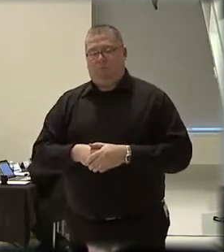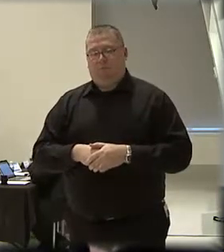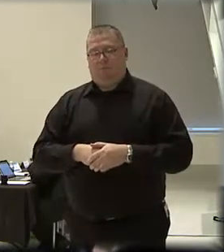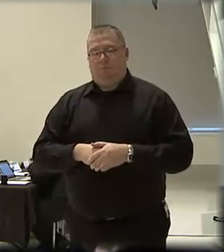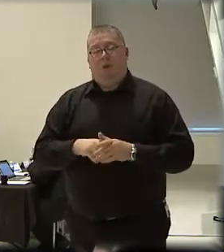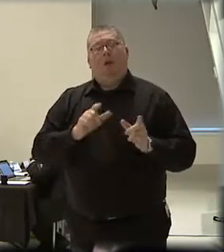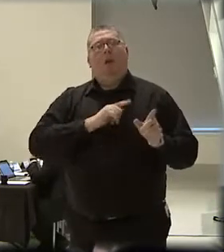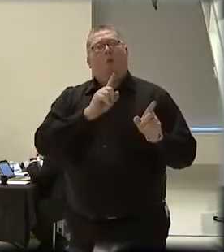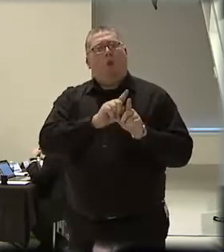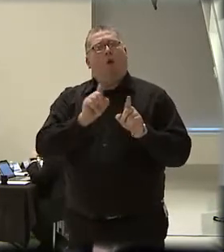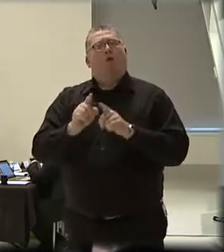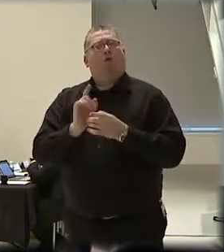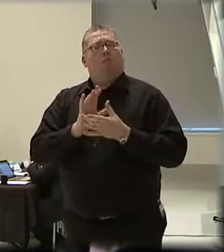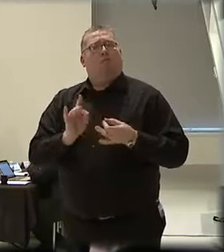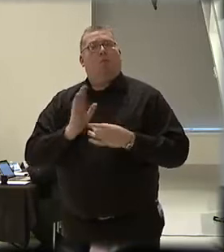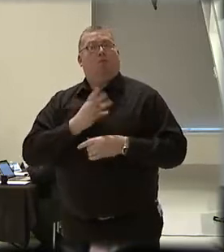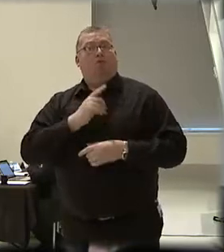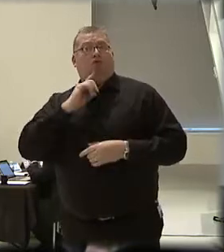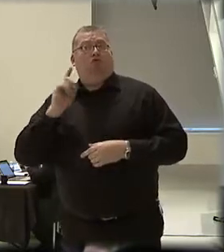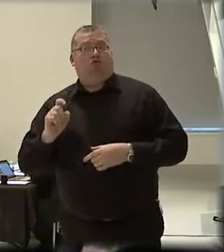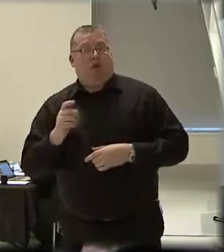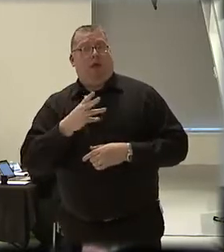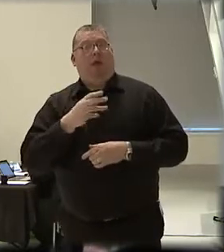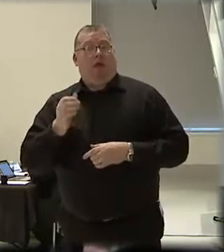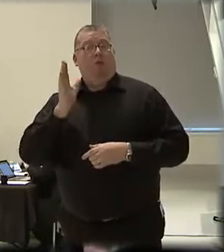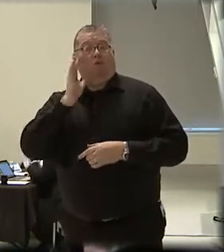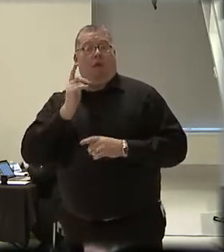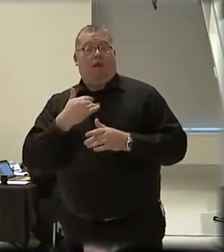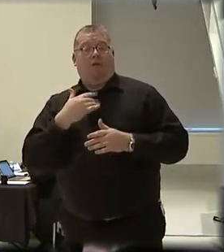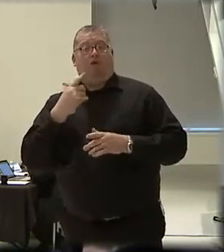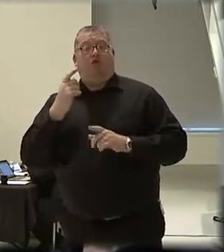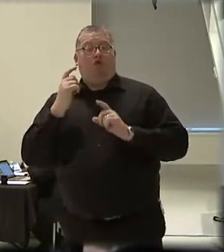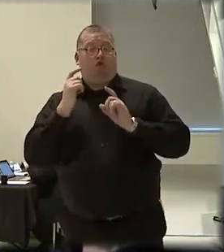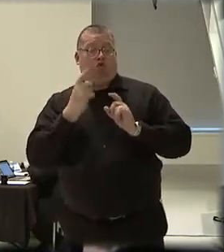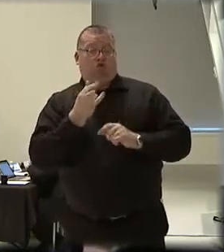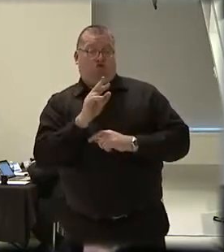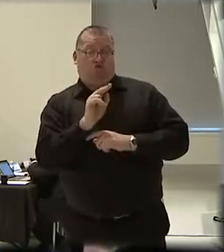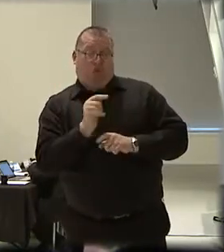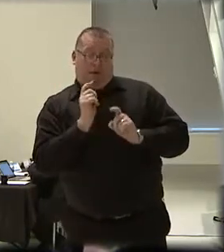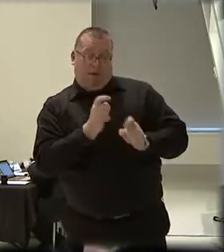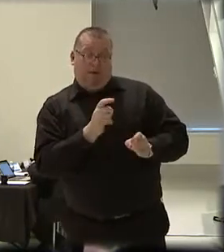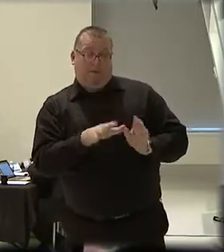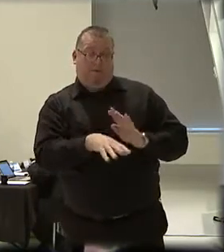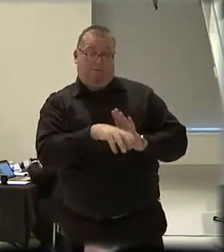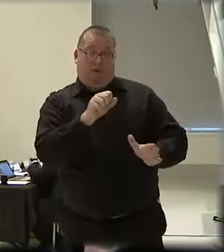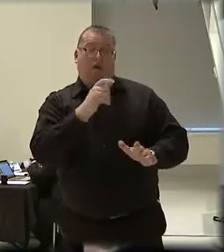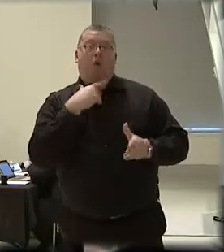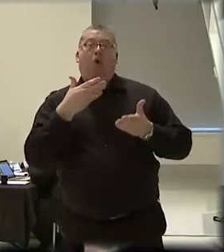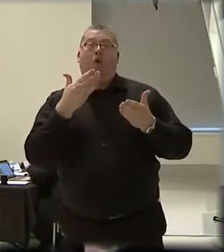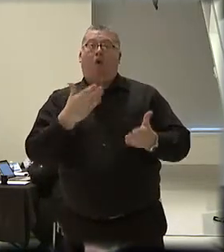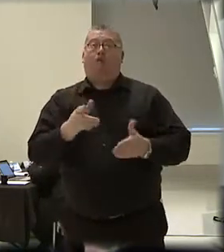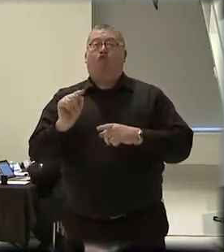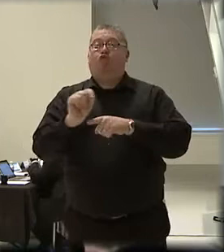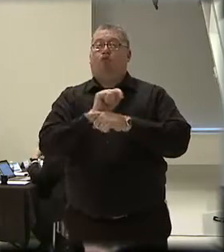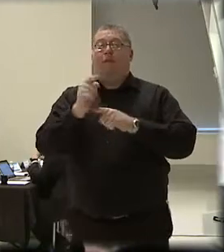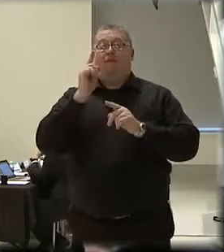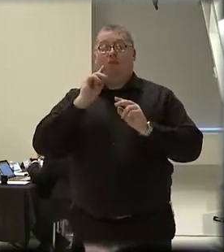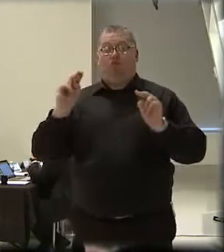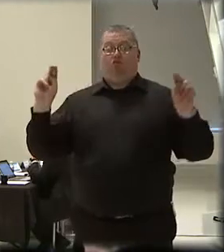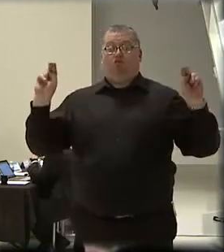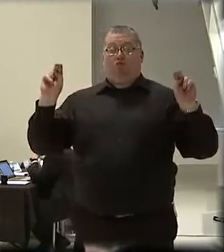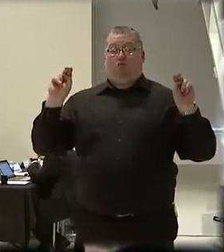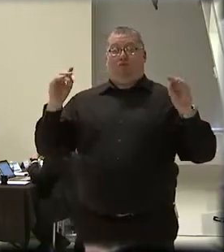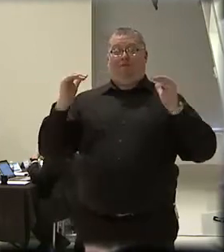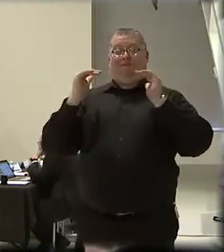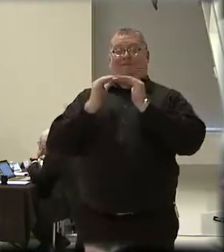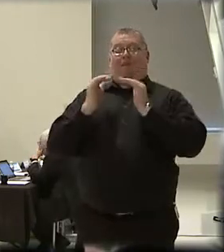I will also say that we should, and grant-funded agencies should, promote training on fair and impartial policing,